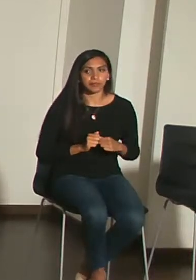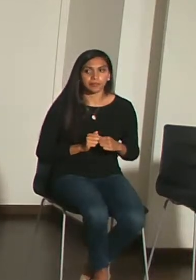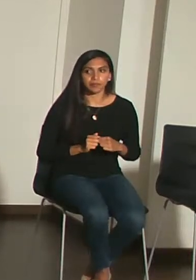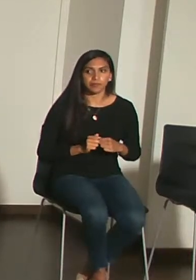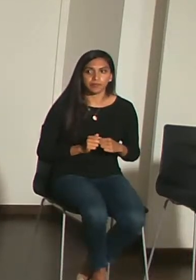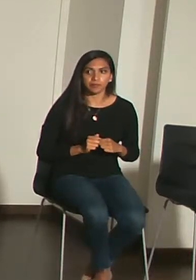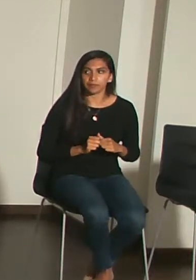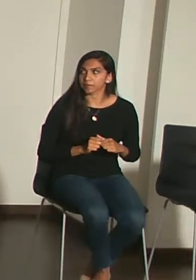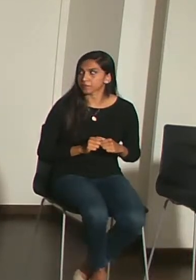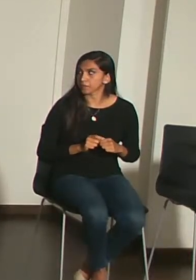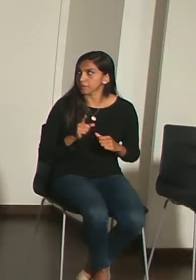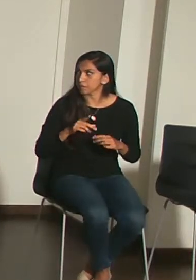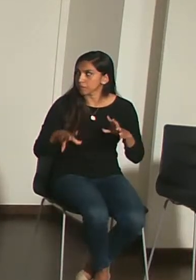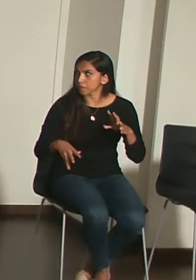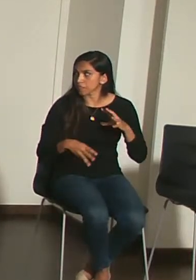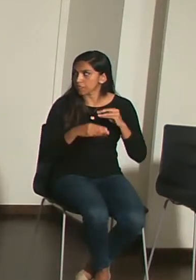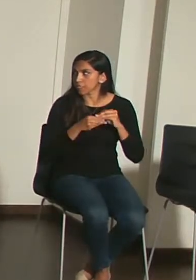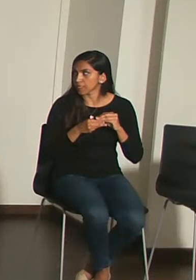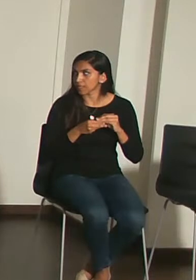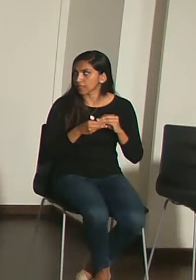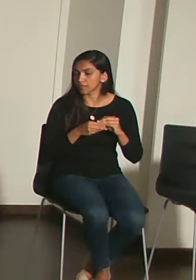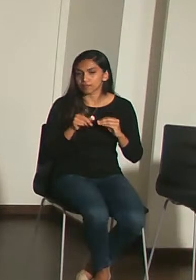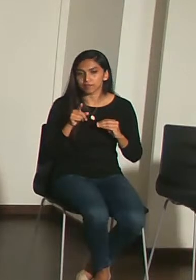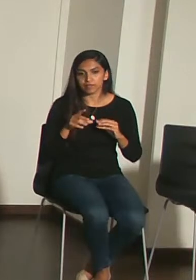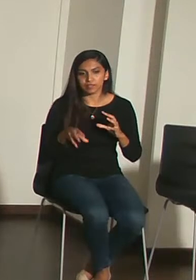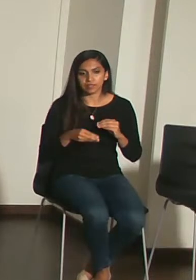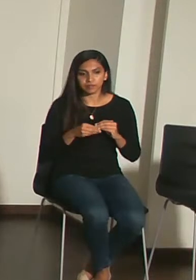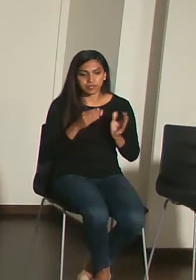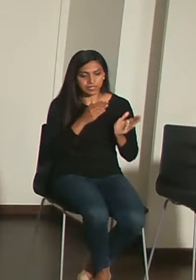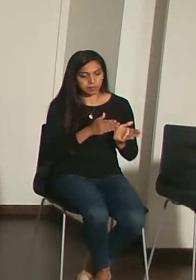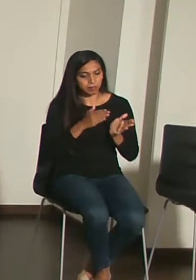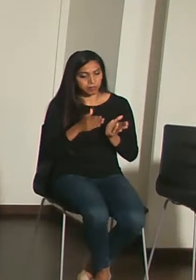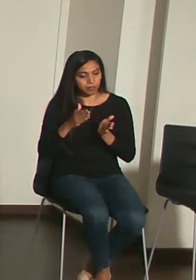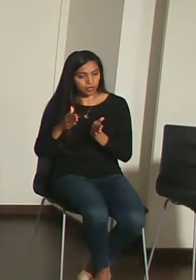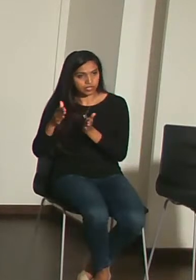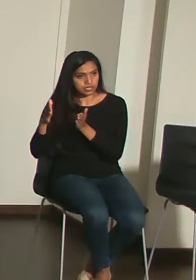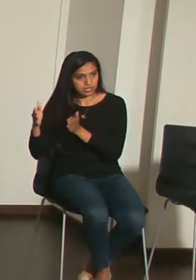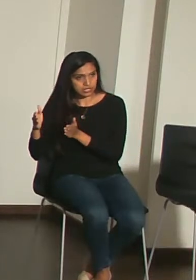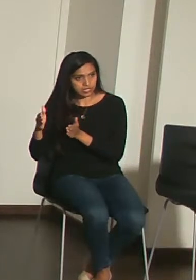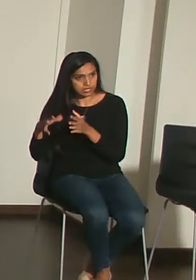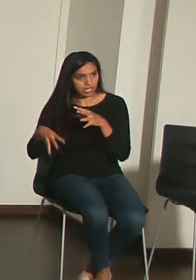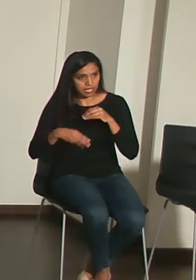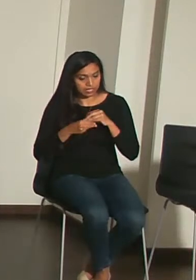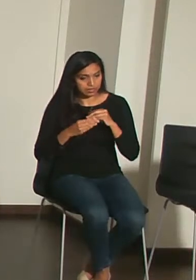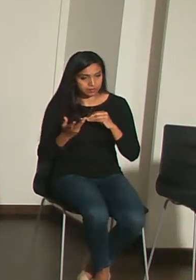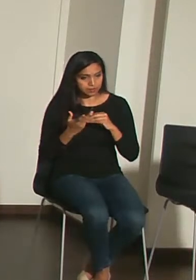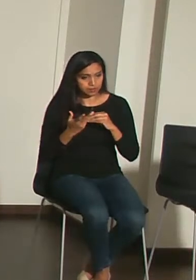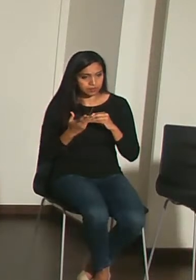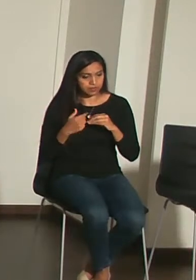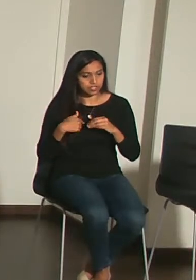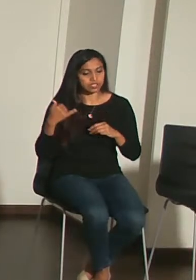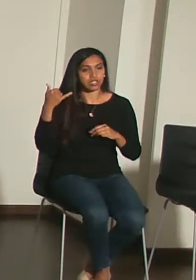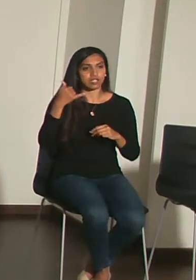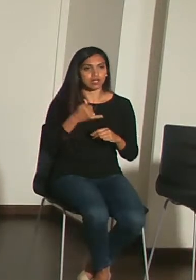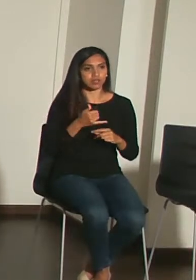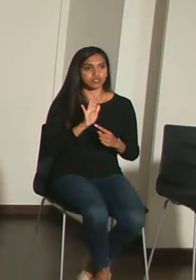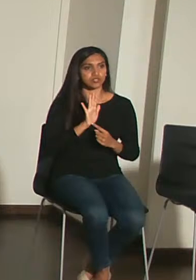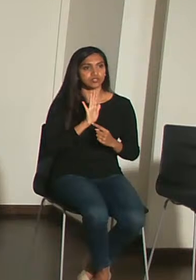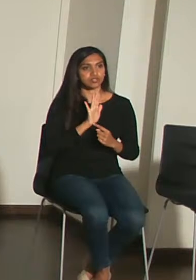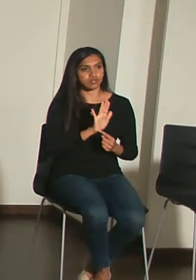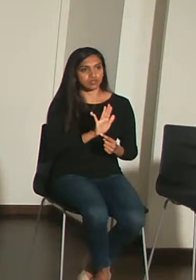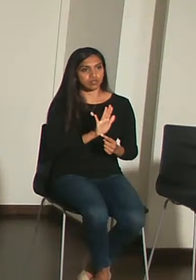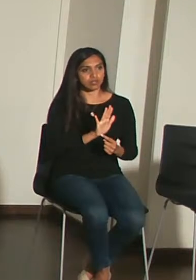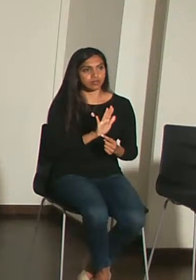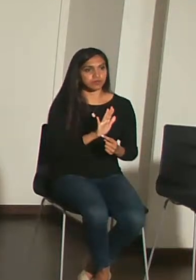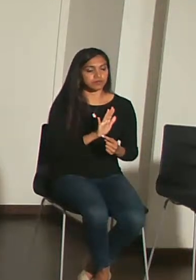I think just to add to that, also the residues that this process brings in, because even if it's not just arriving at an end